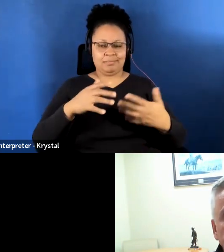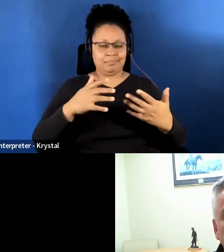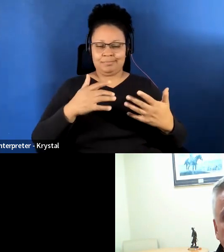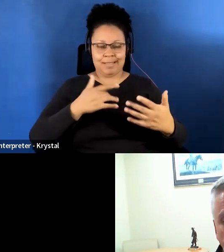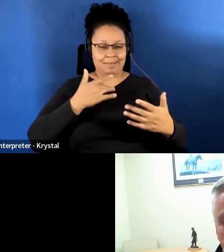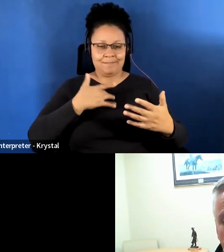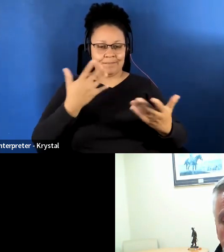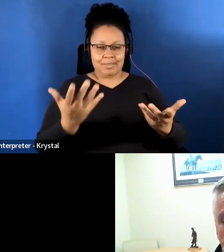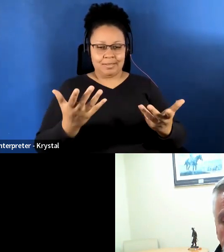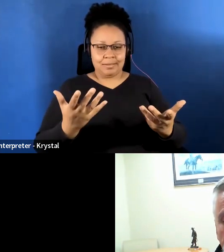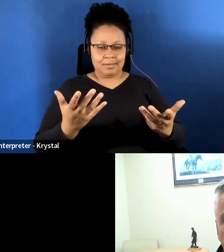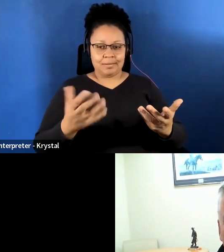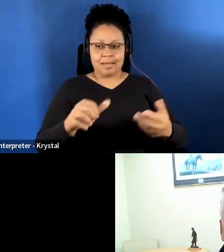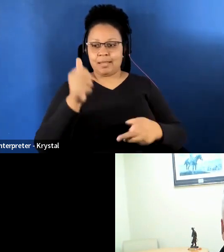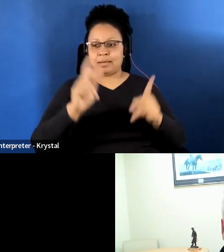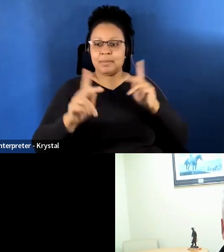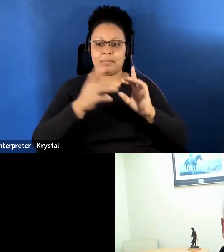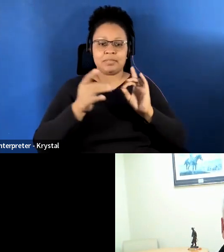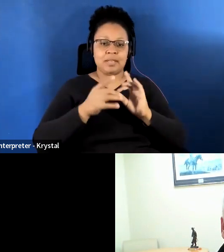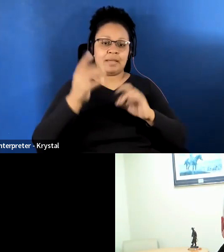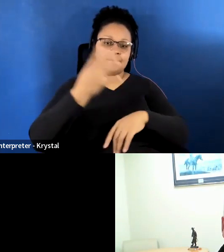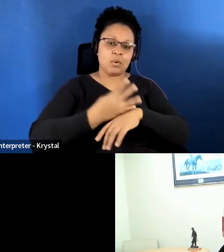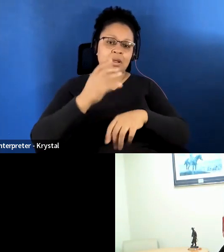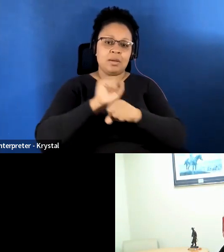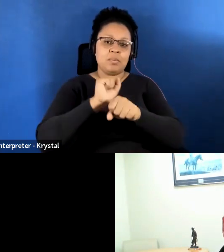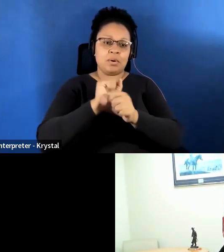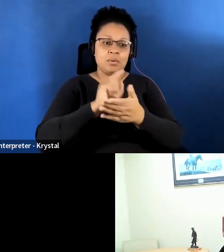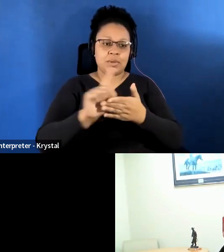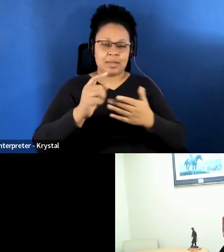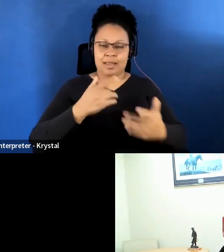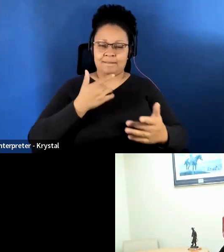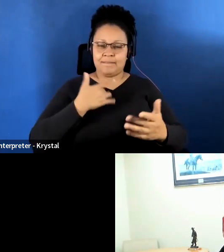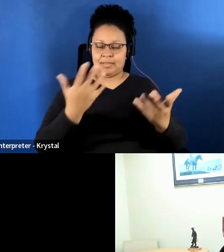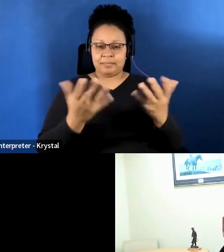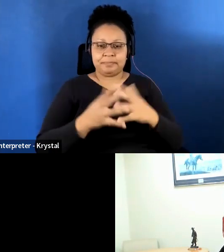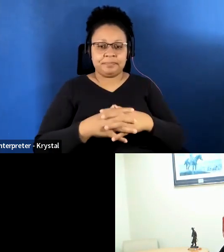hear others talking about implementing a 4-day work week?